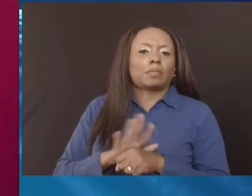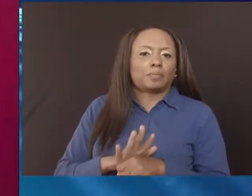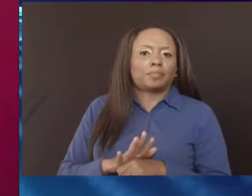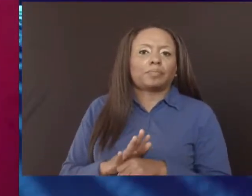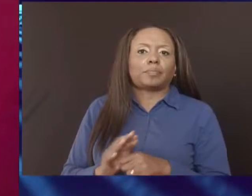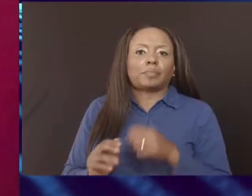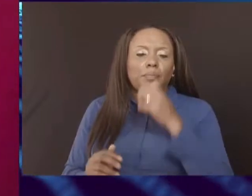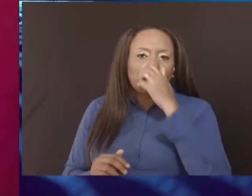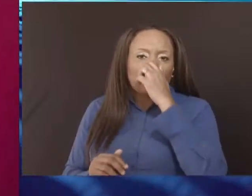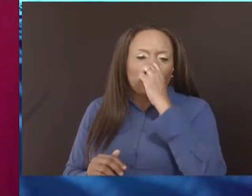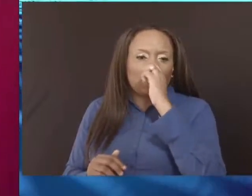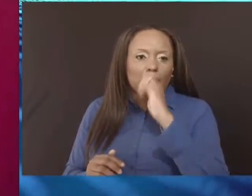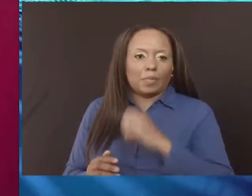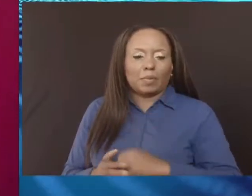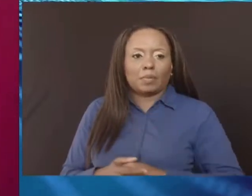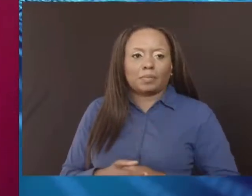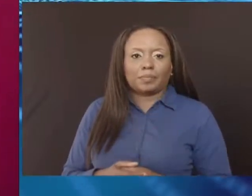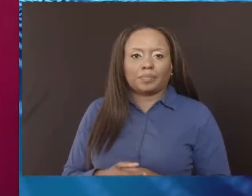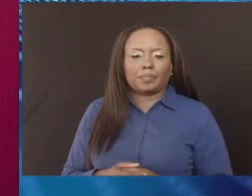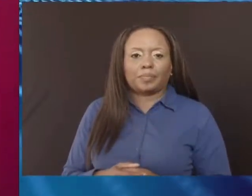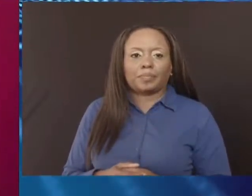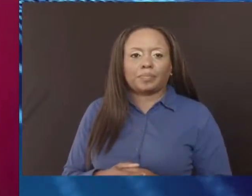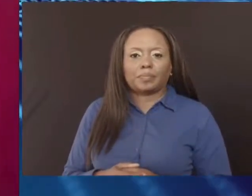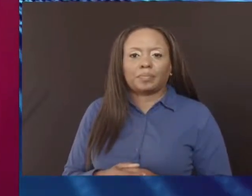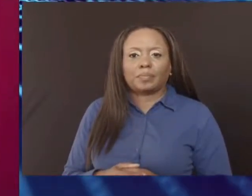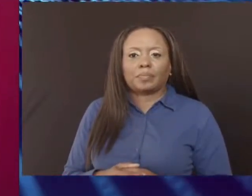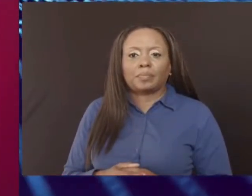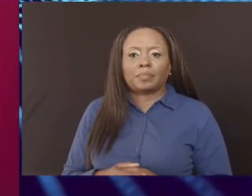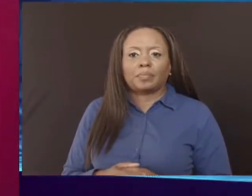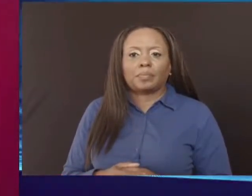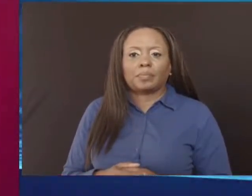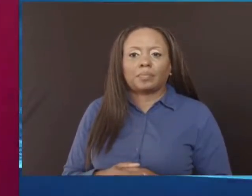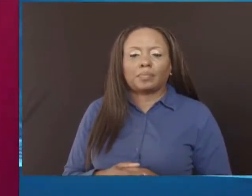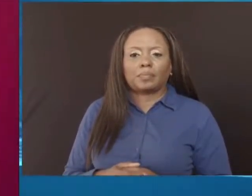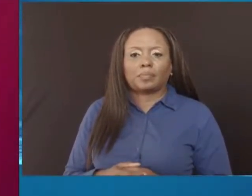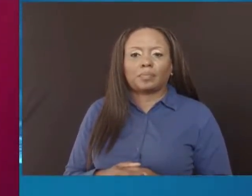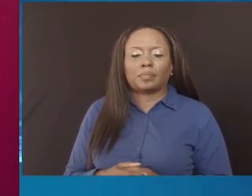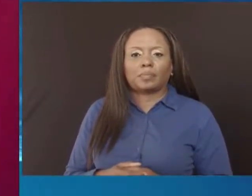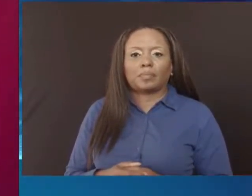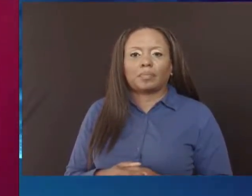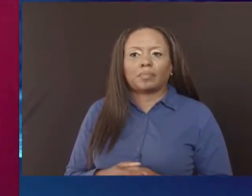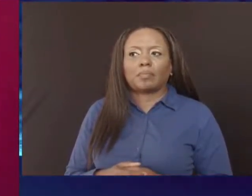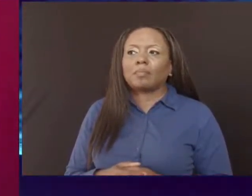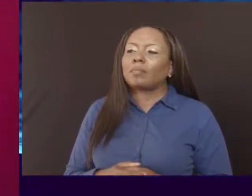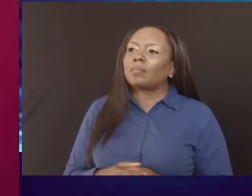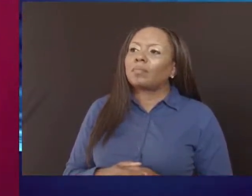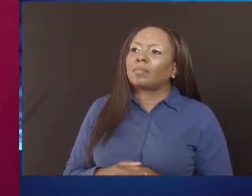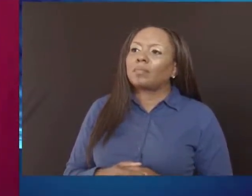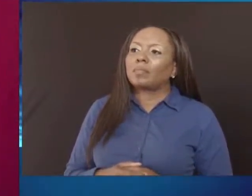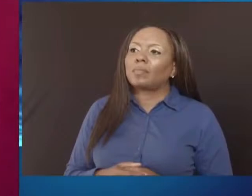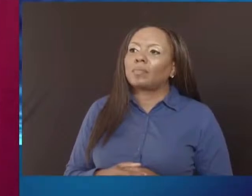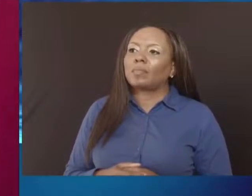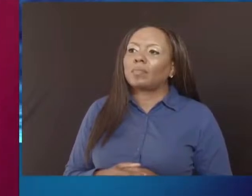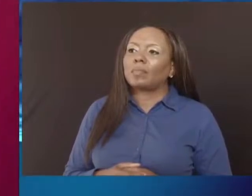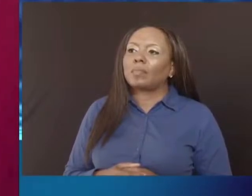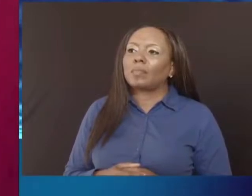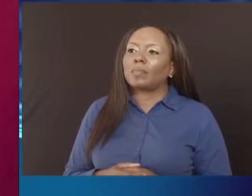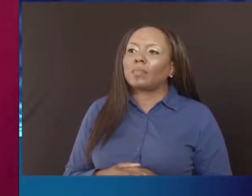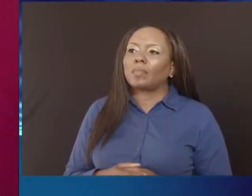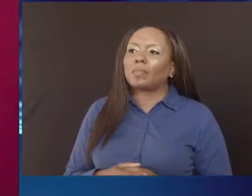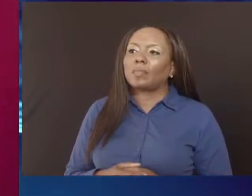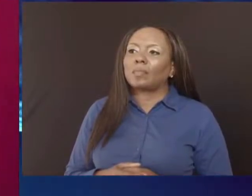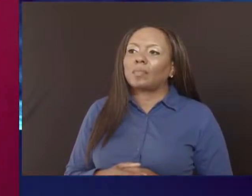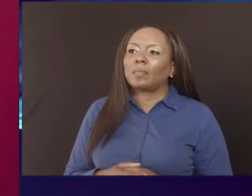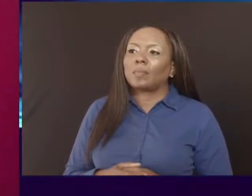from the Ministry of Health and Wellness is that the same infection prevention and control measures apply to the person who has died from